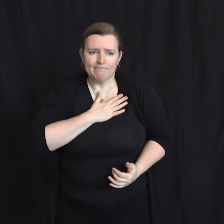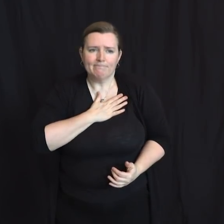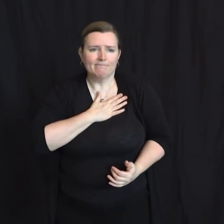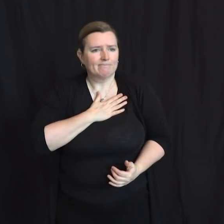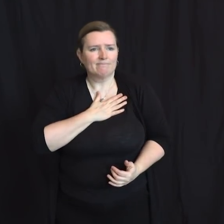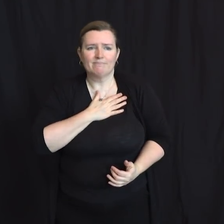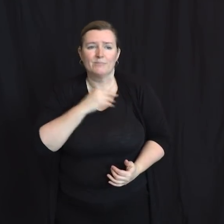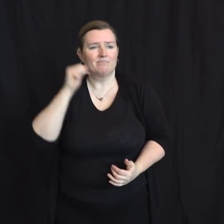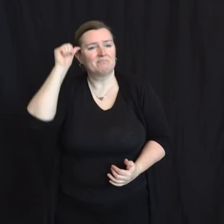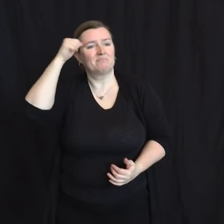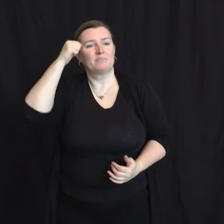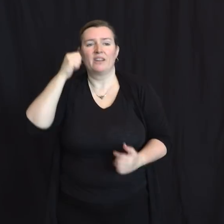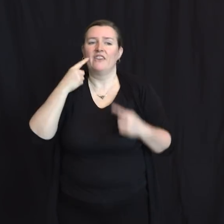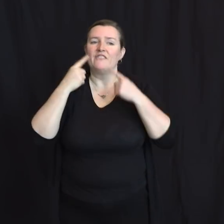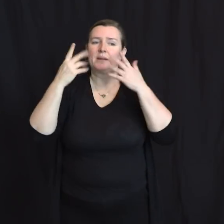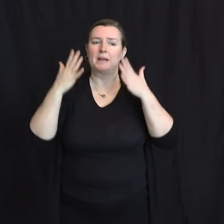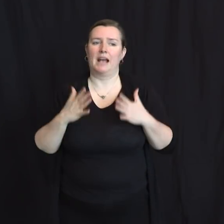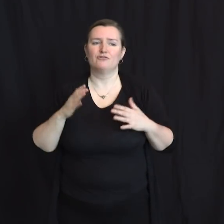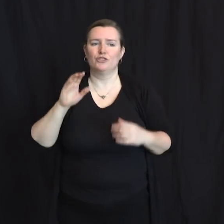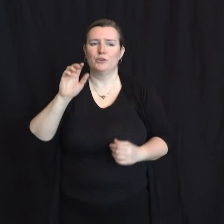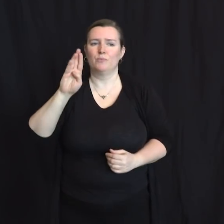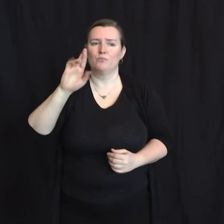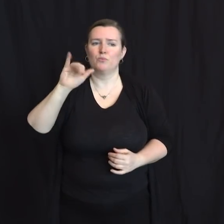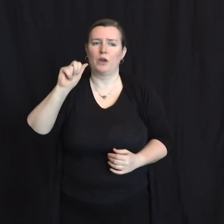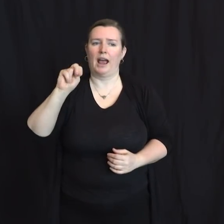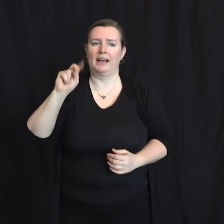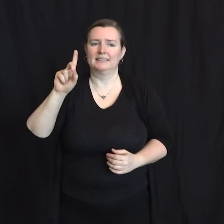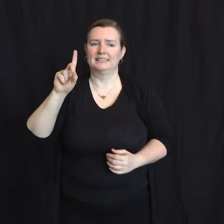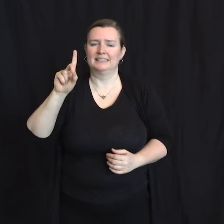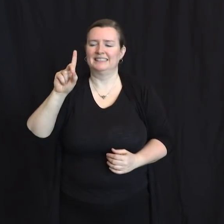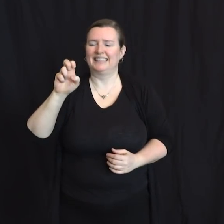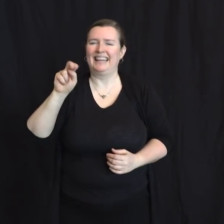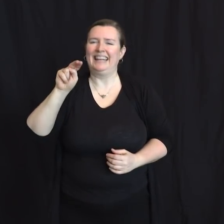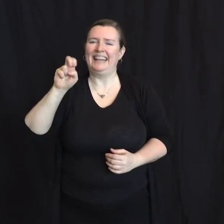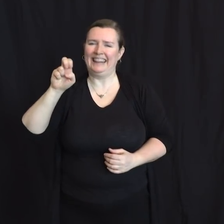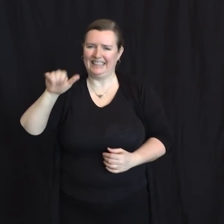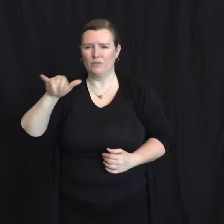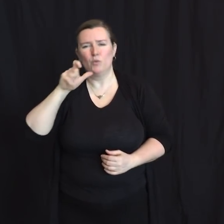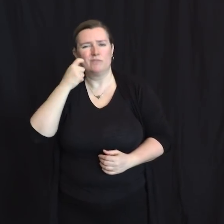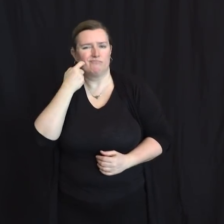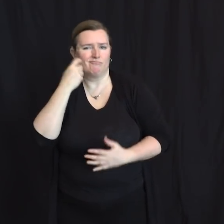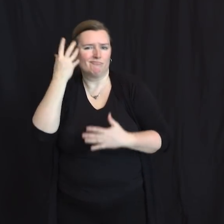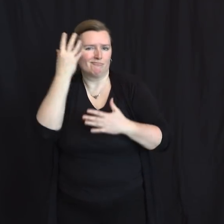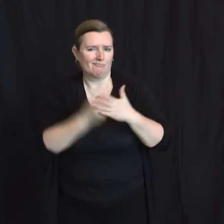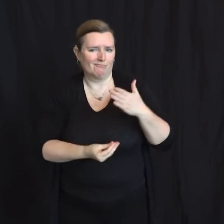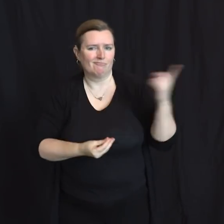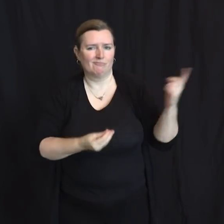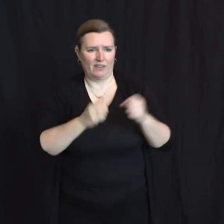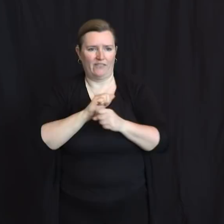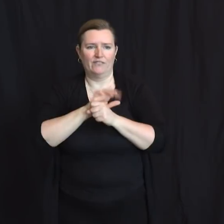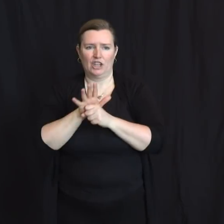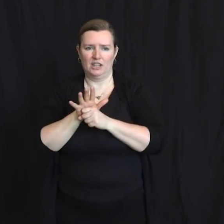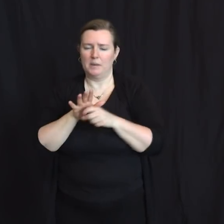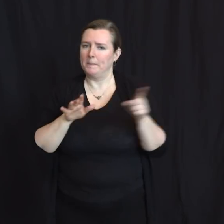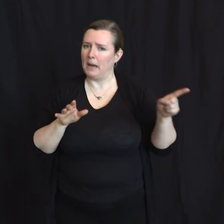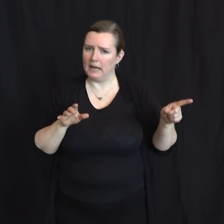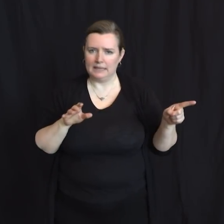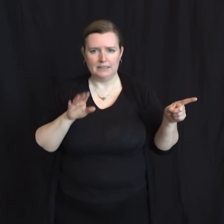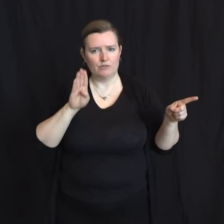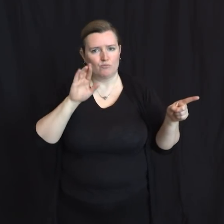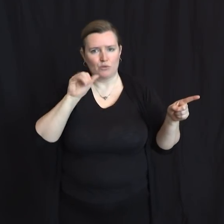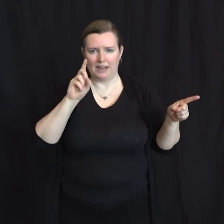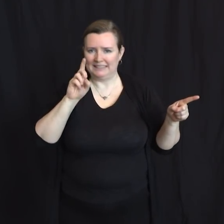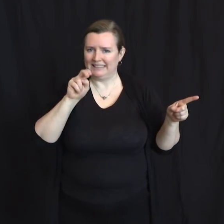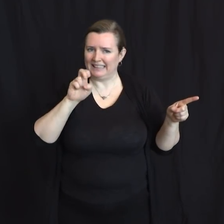actor, a few days ago. I don't think related to COVID-19, and I thought Dennehy in his day could have played Rick. They each look